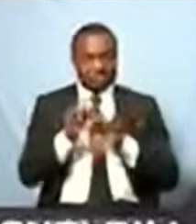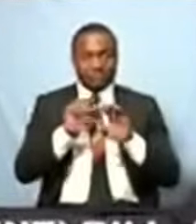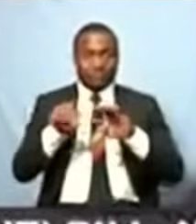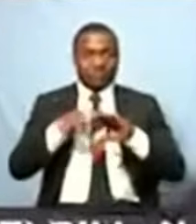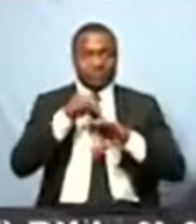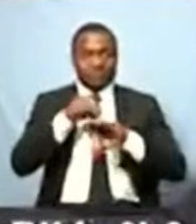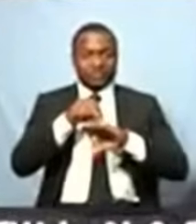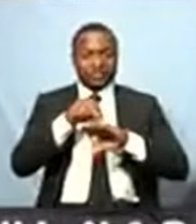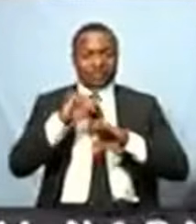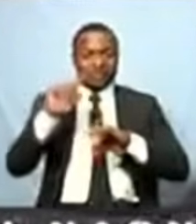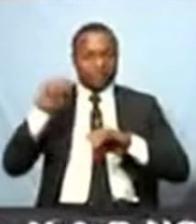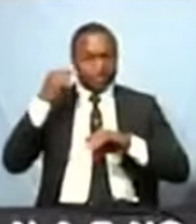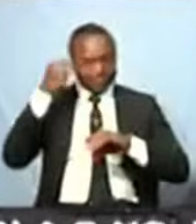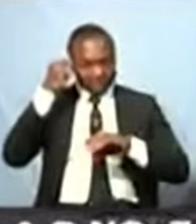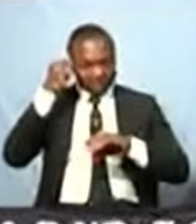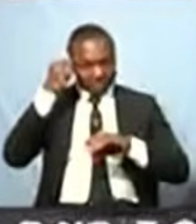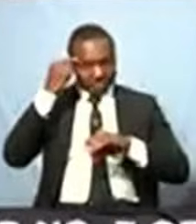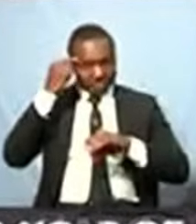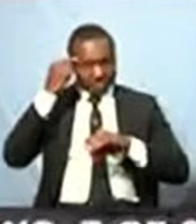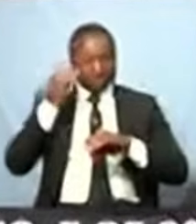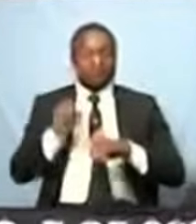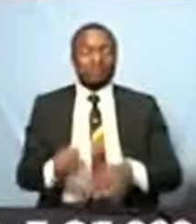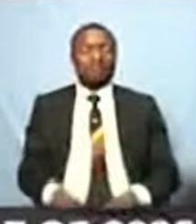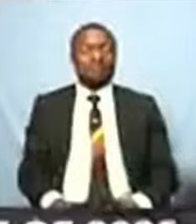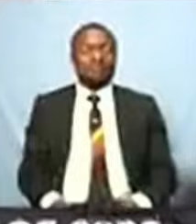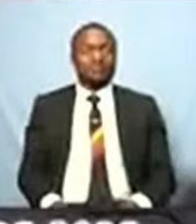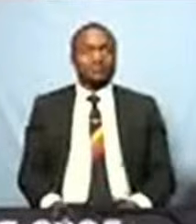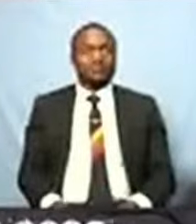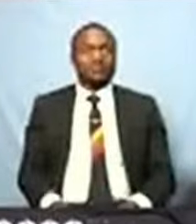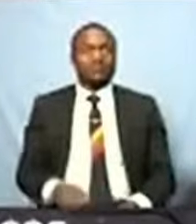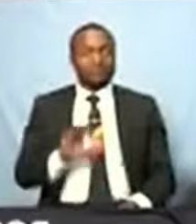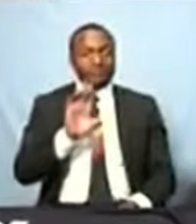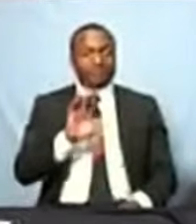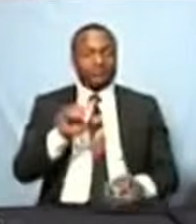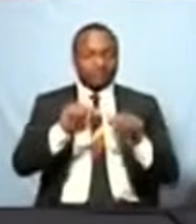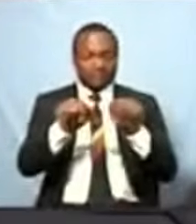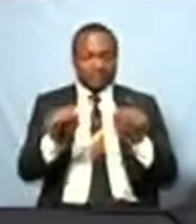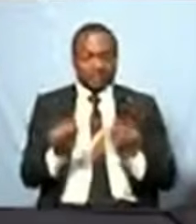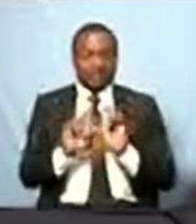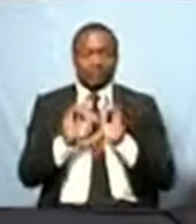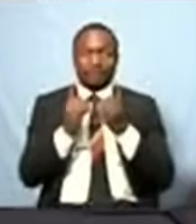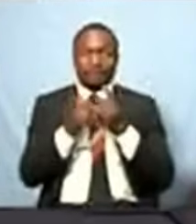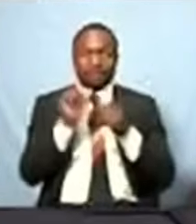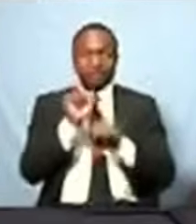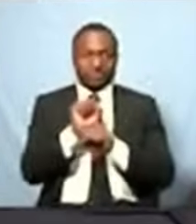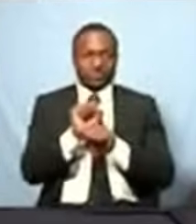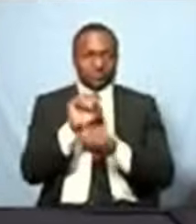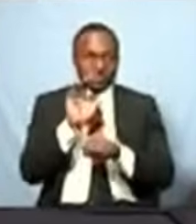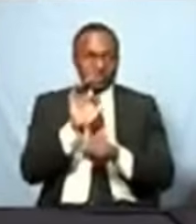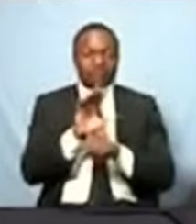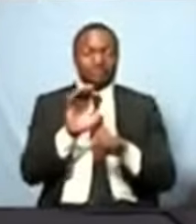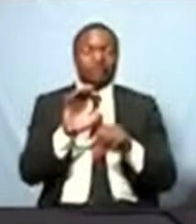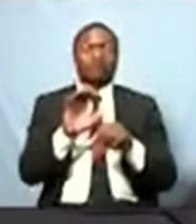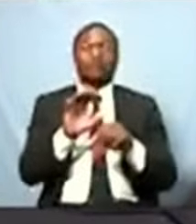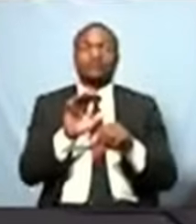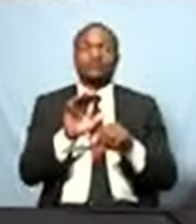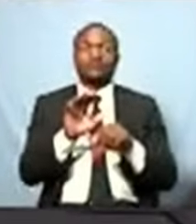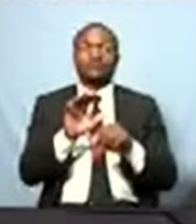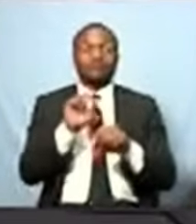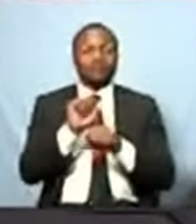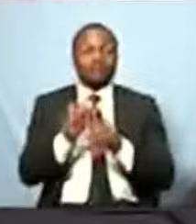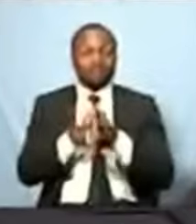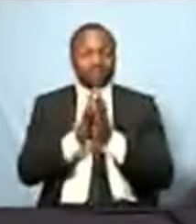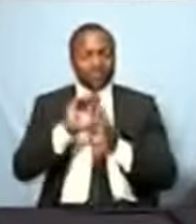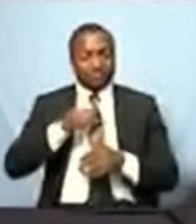national government and residents in their wards and districts for the performance of their functions. Now I'm asking myself,